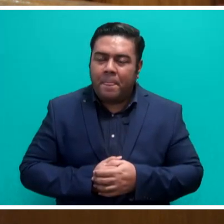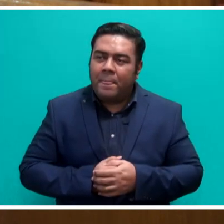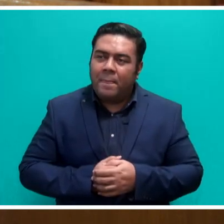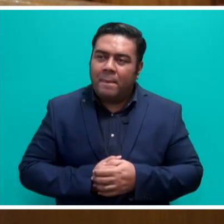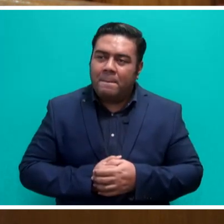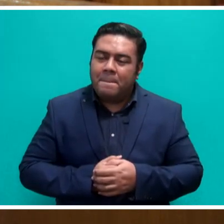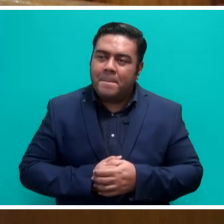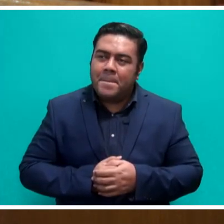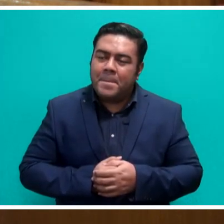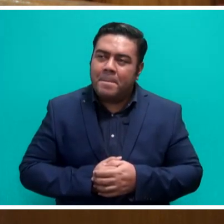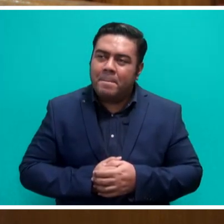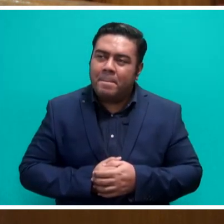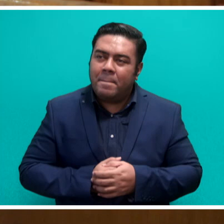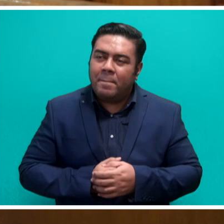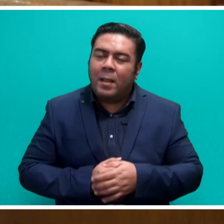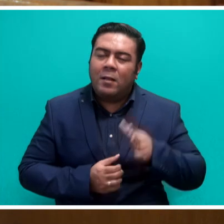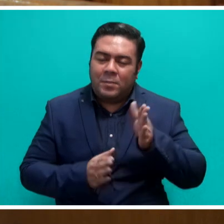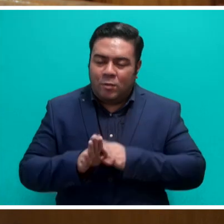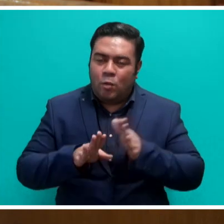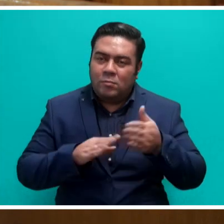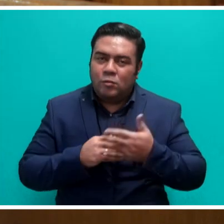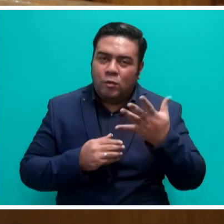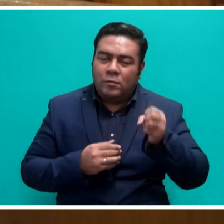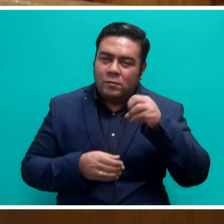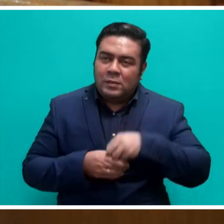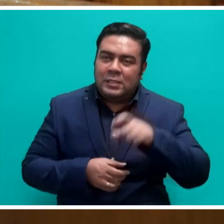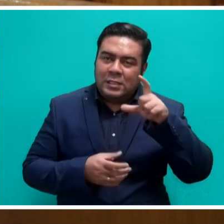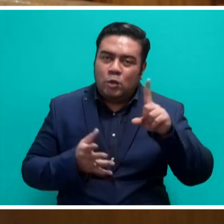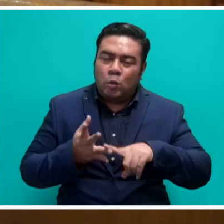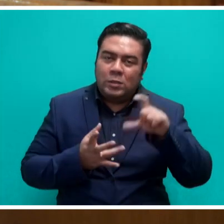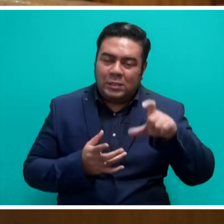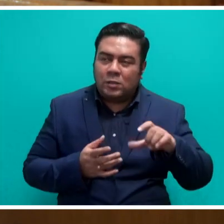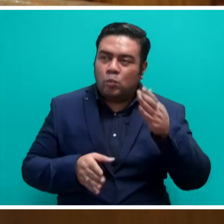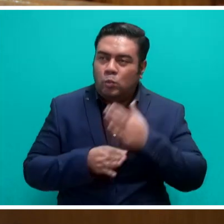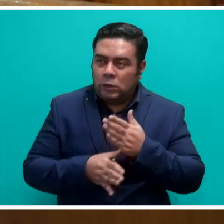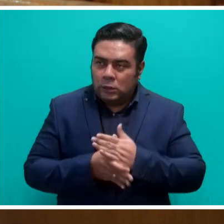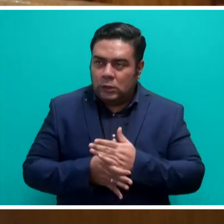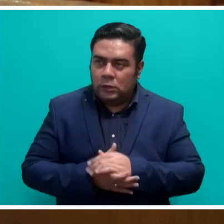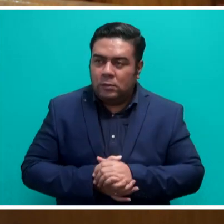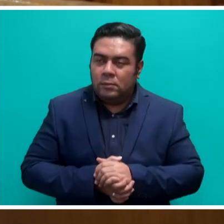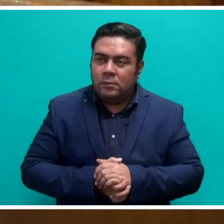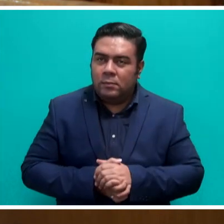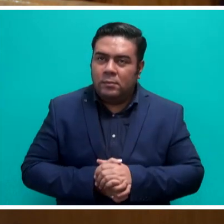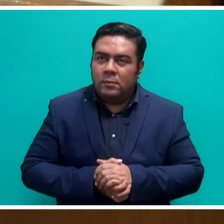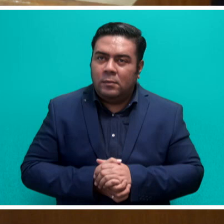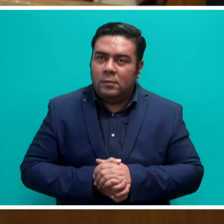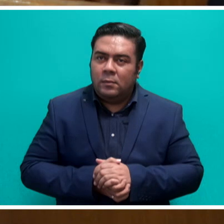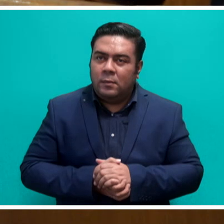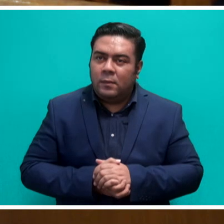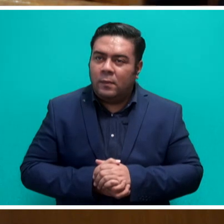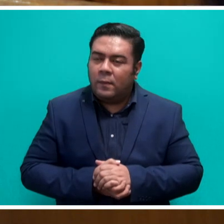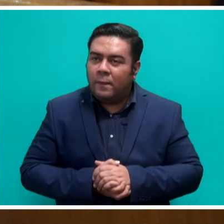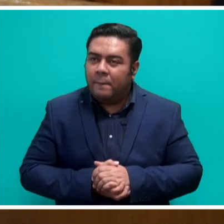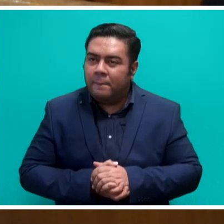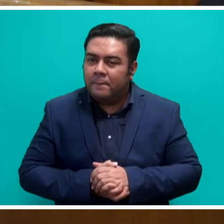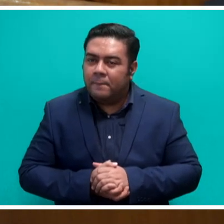a cornerstone of the cornerstone of the COC's work in recent years, reflecting its